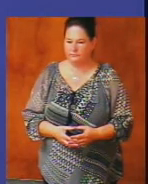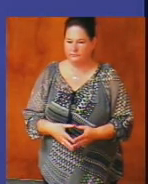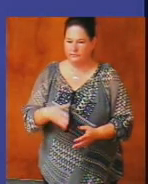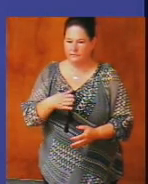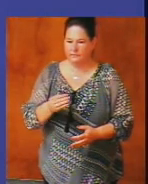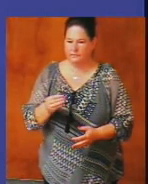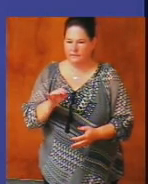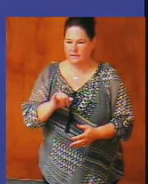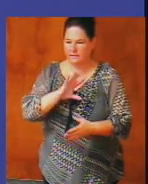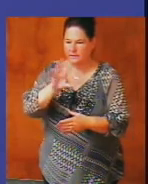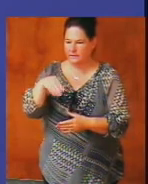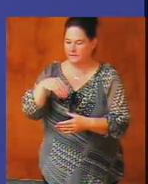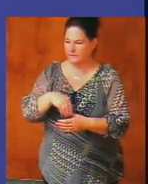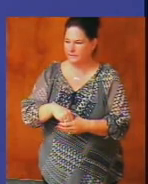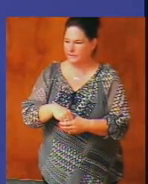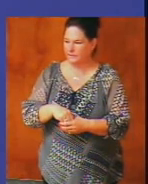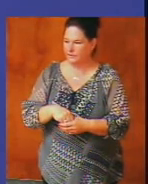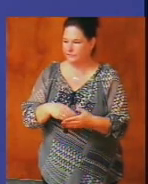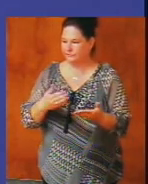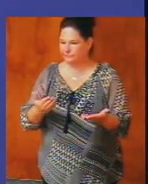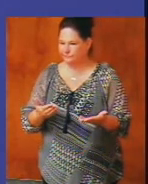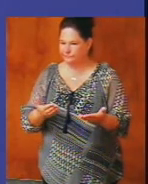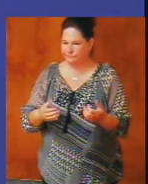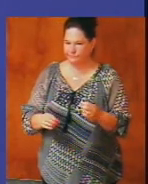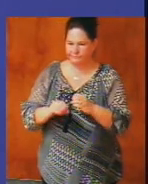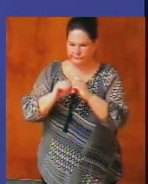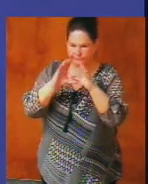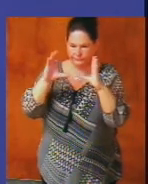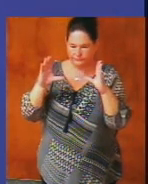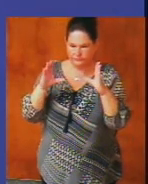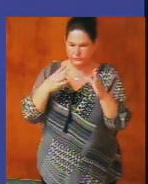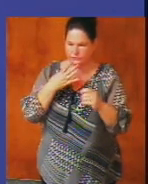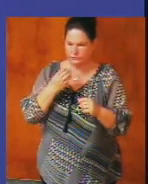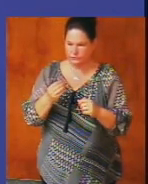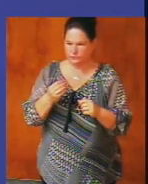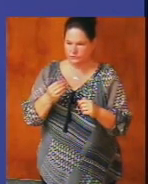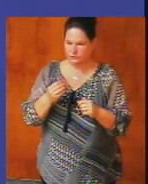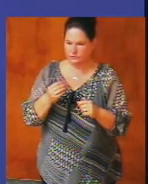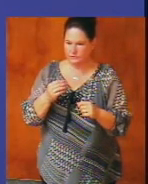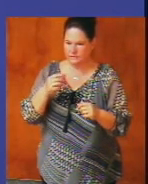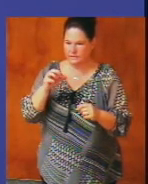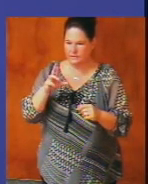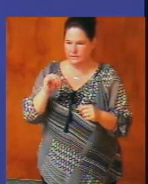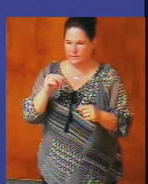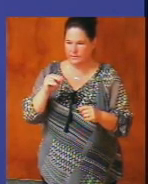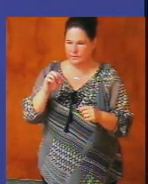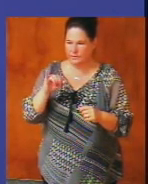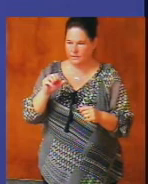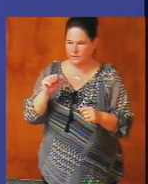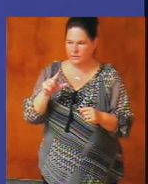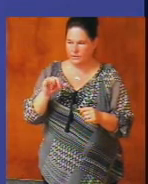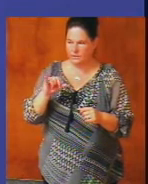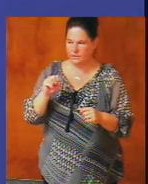And it involved, evidently, Judaistic ceremonialism.